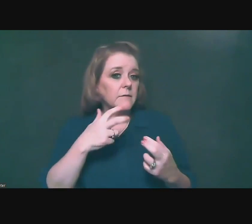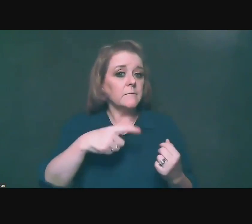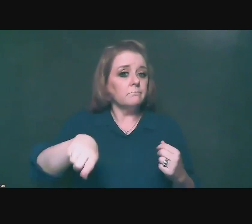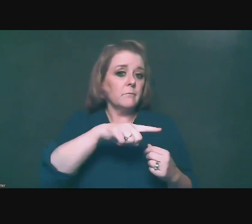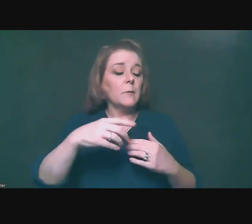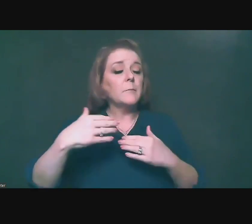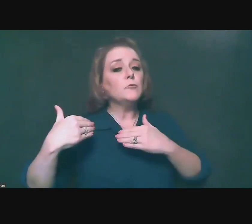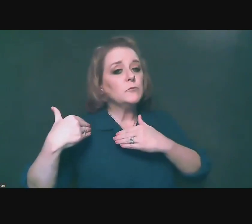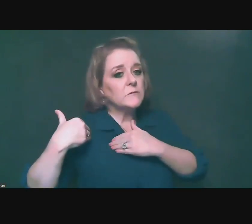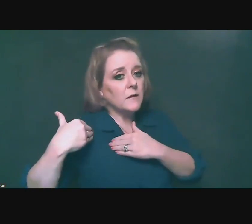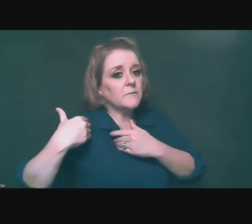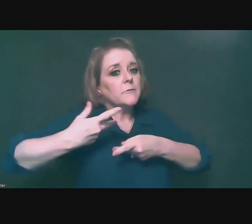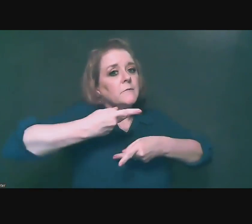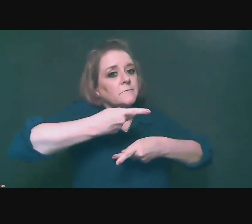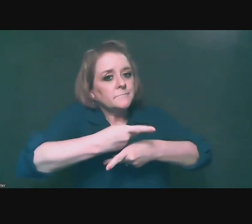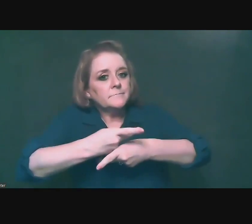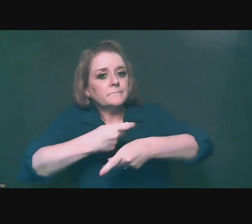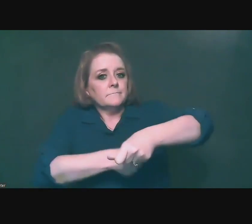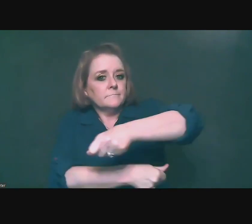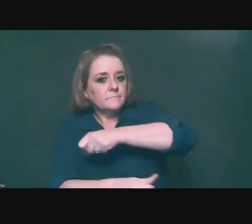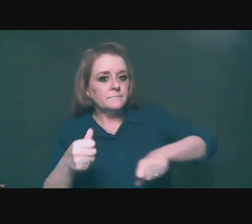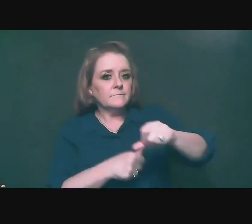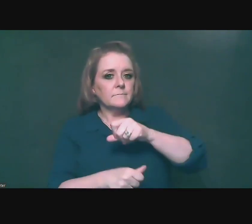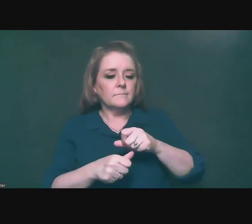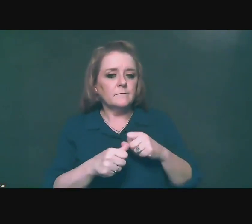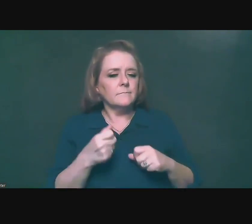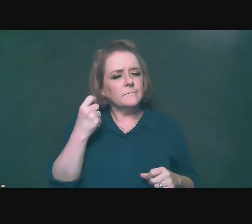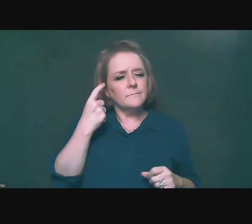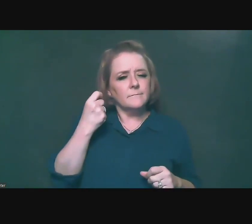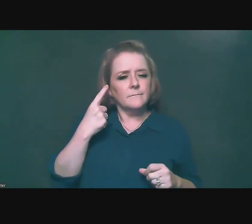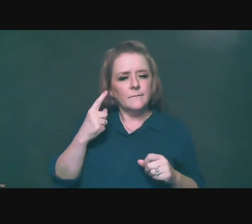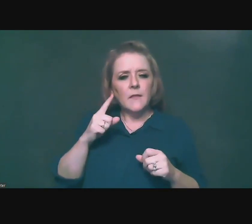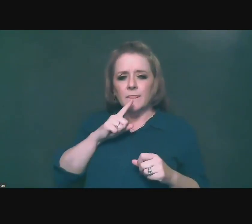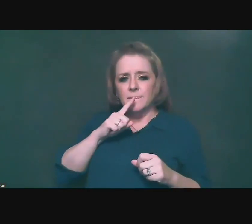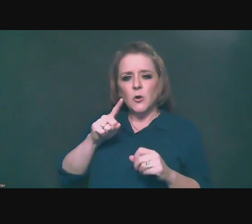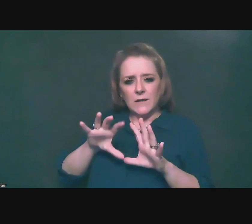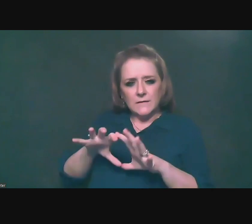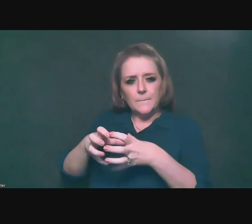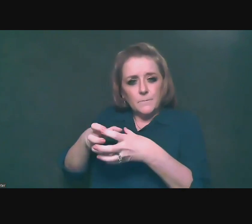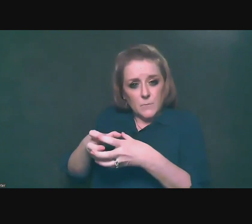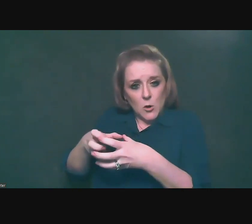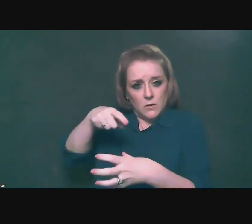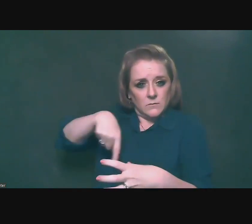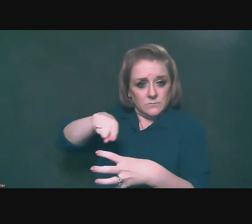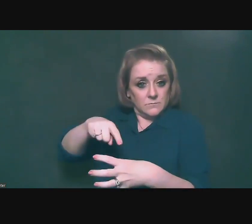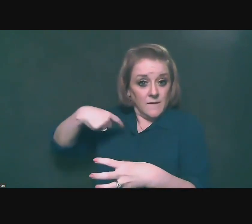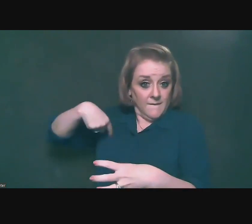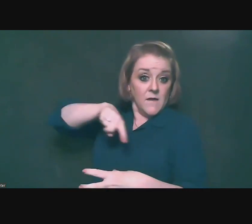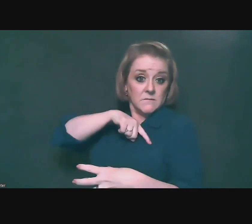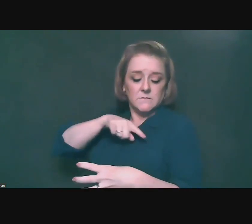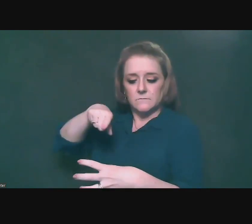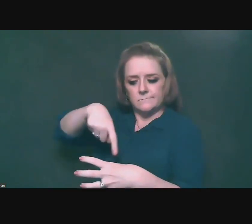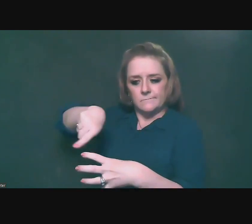coworkers, and recognize that there's a segment of the population who are vulnerable.